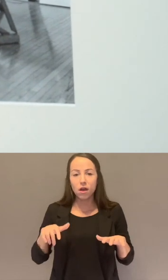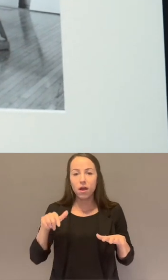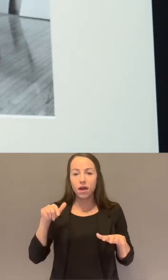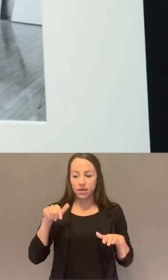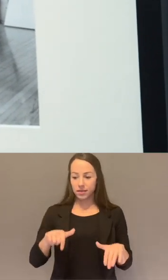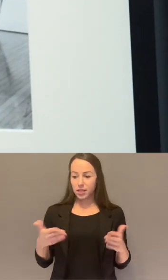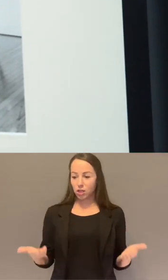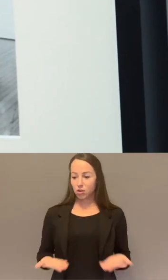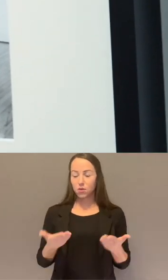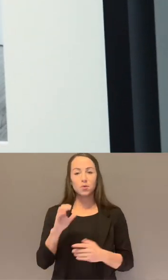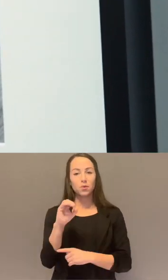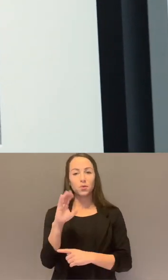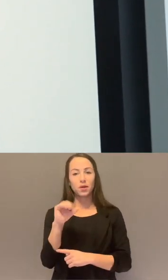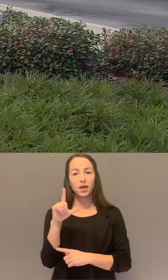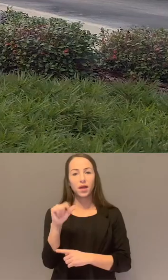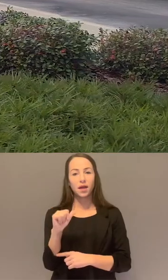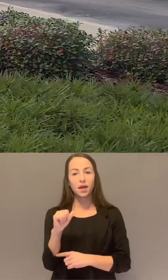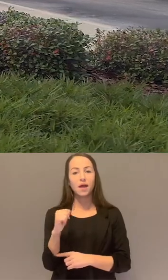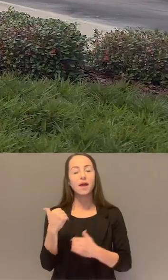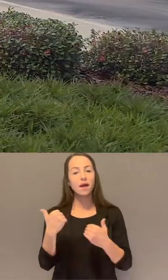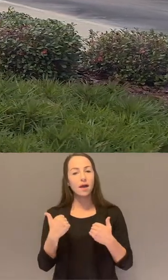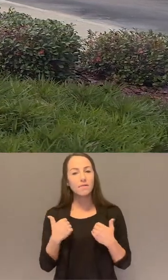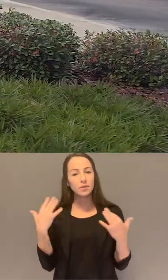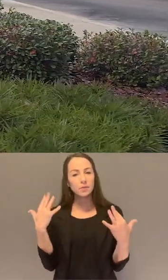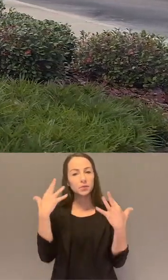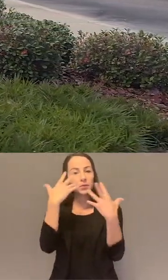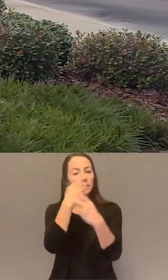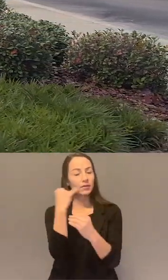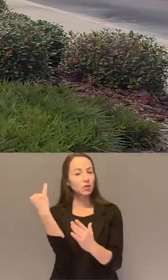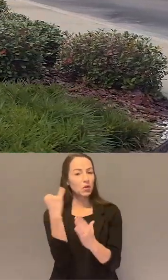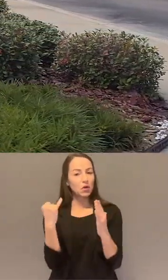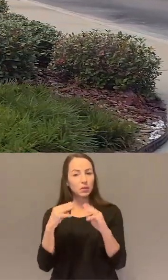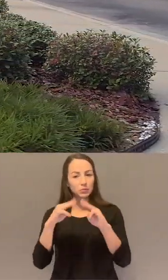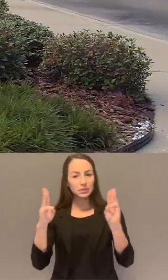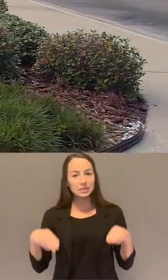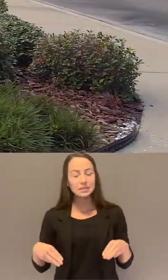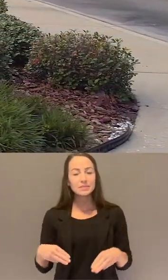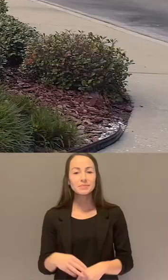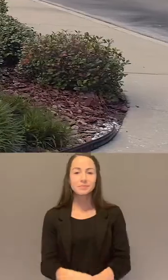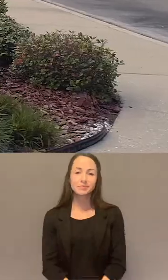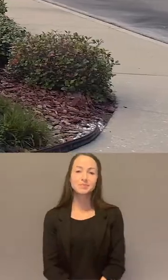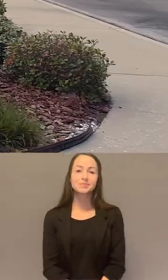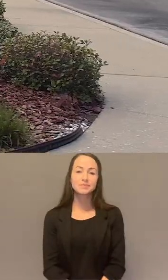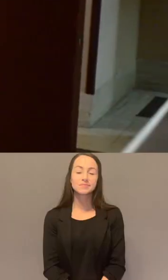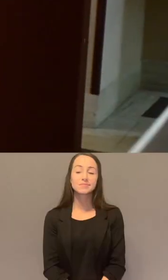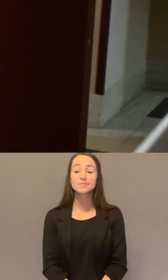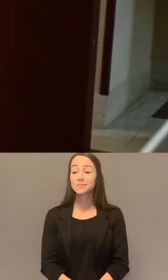that a town the size of Ocala would have such a beautiful art museum.